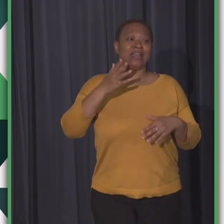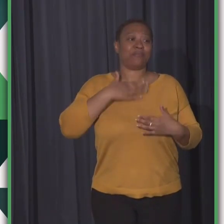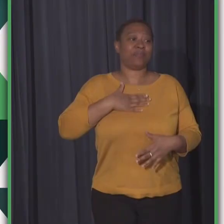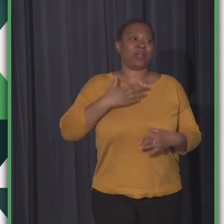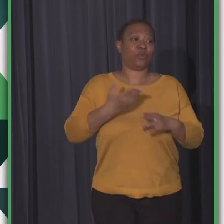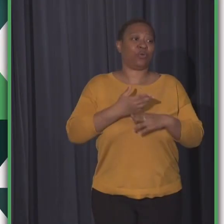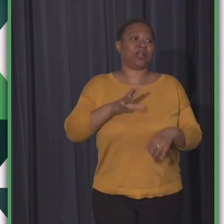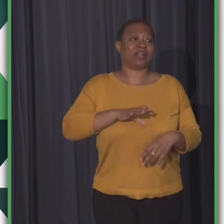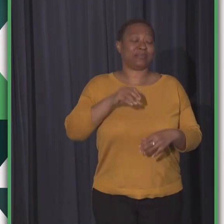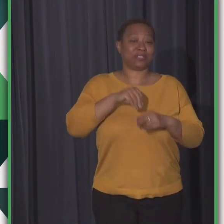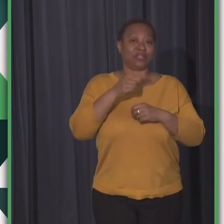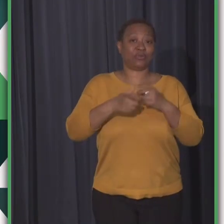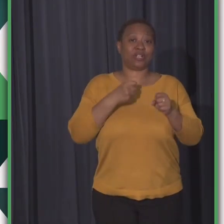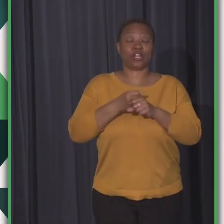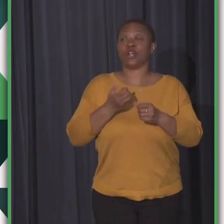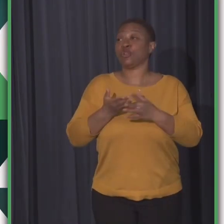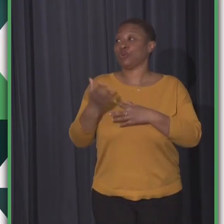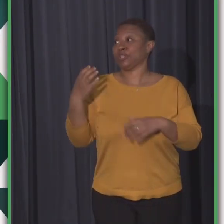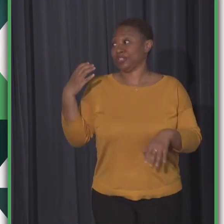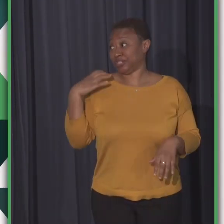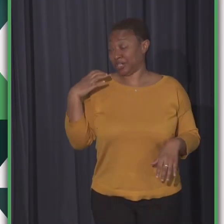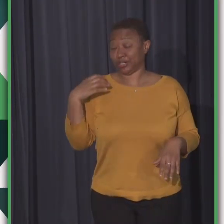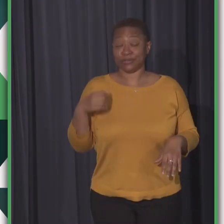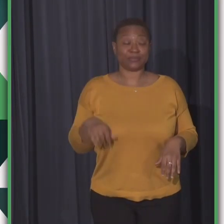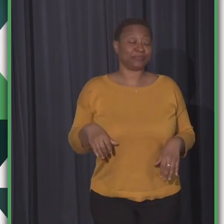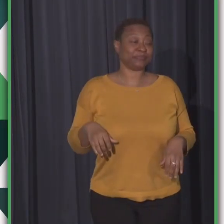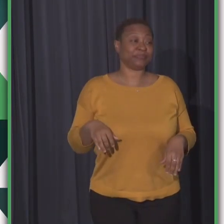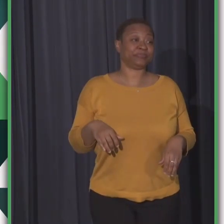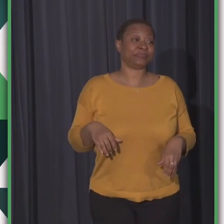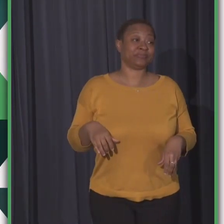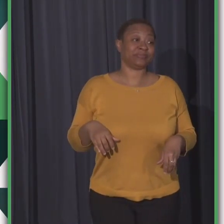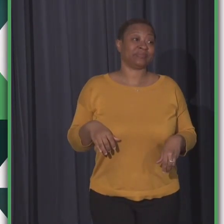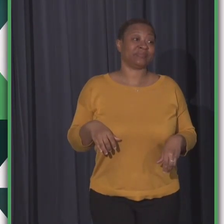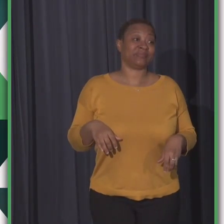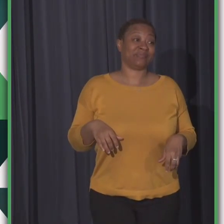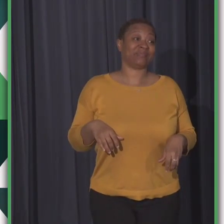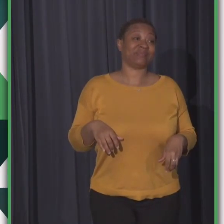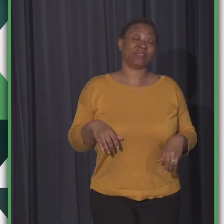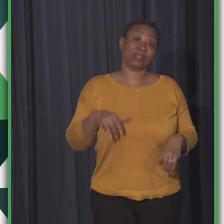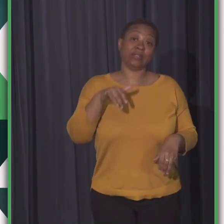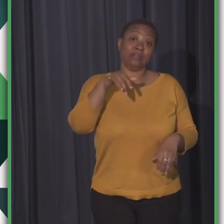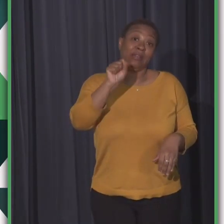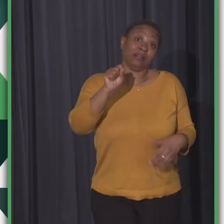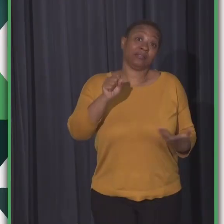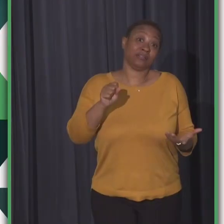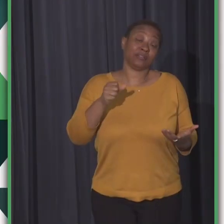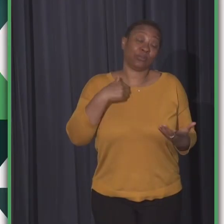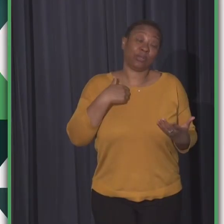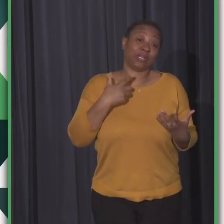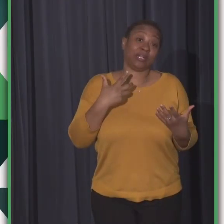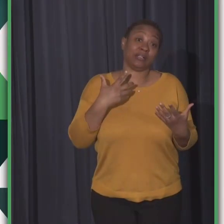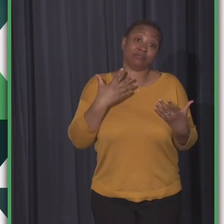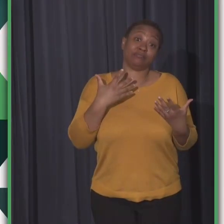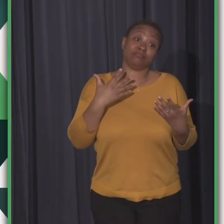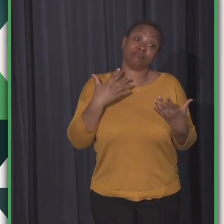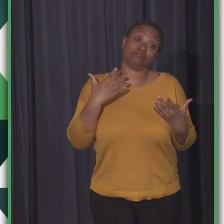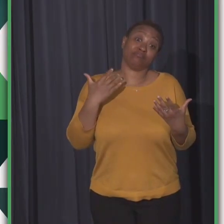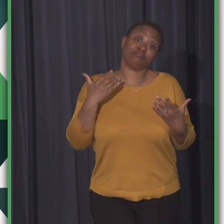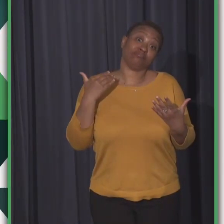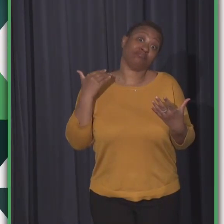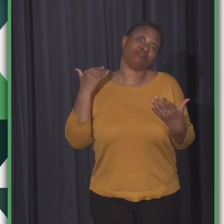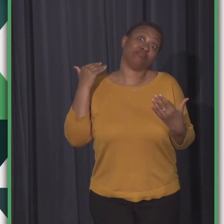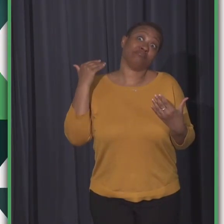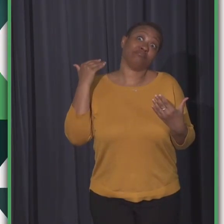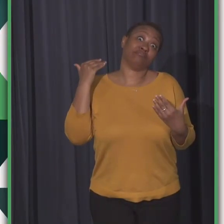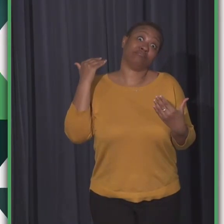correct? Through the chair, I would want to, yes, we get a lot more, considerably a lot